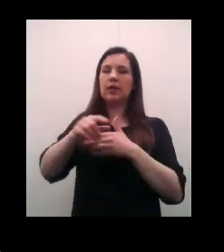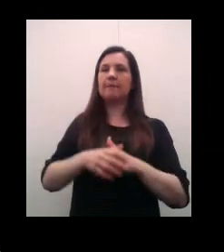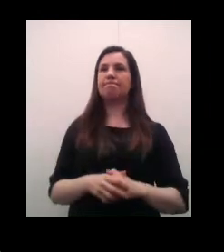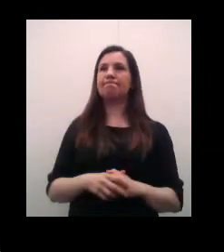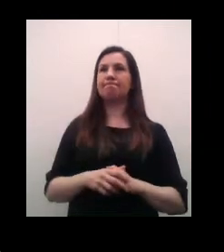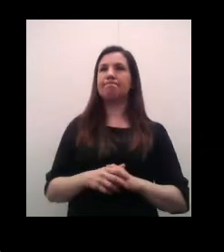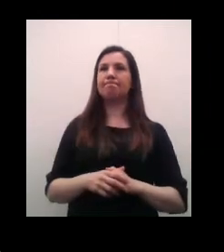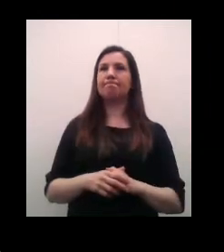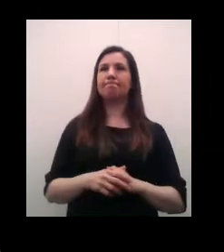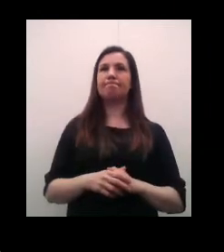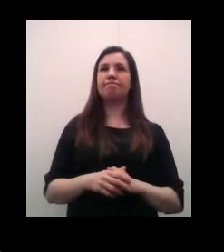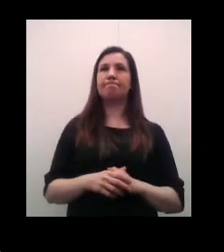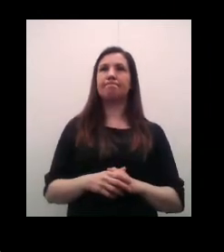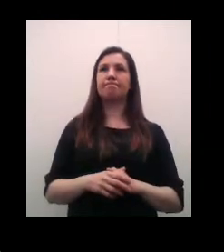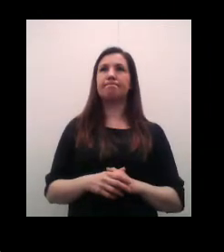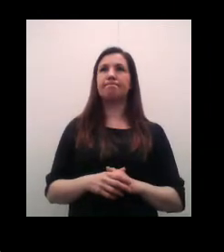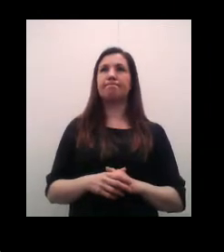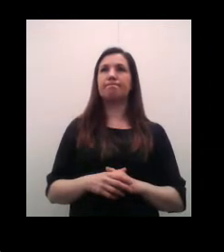Next.